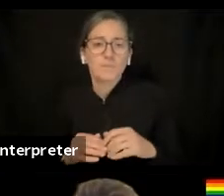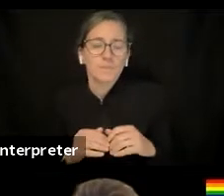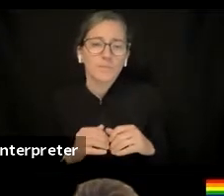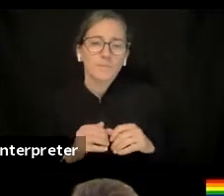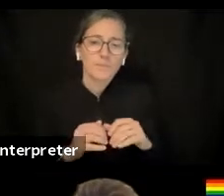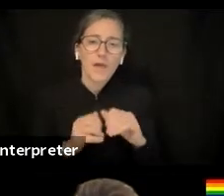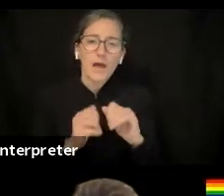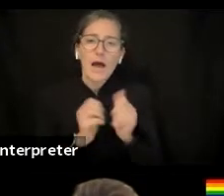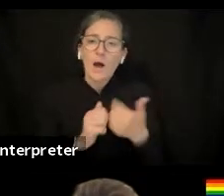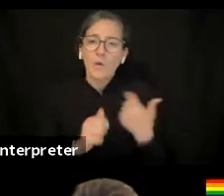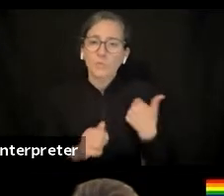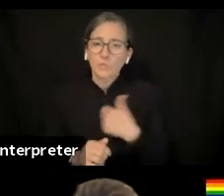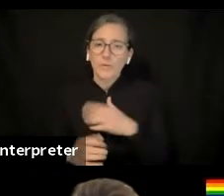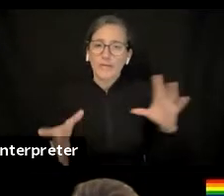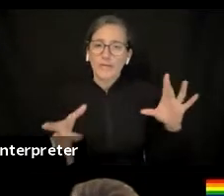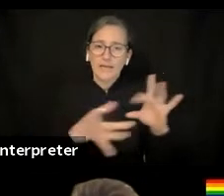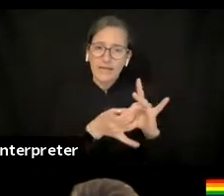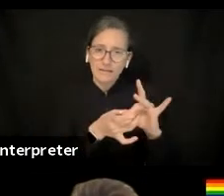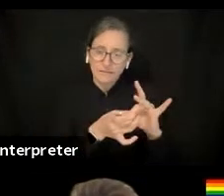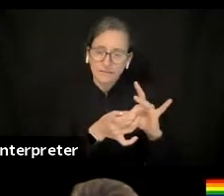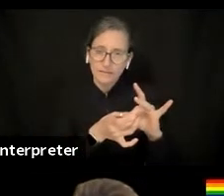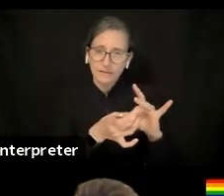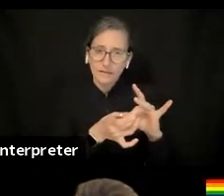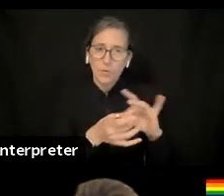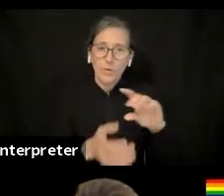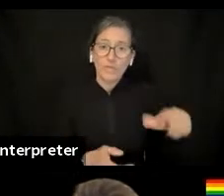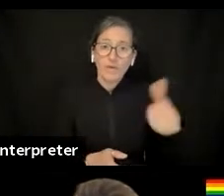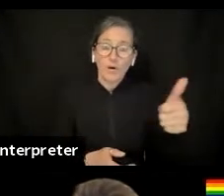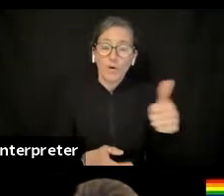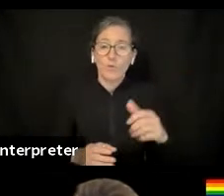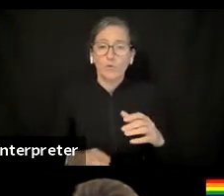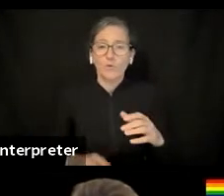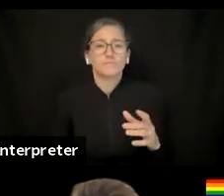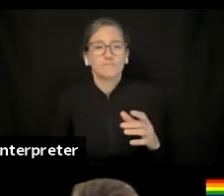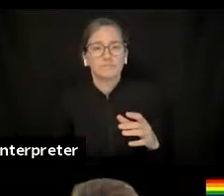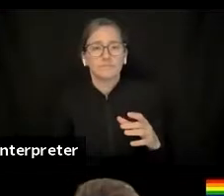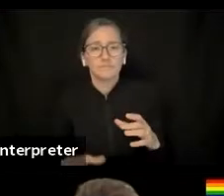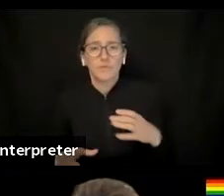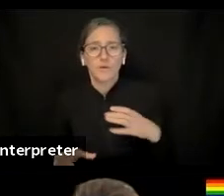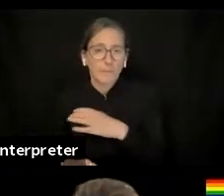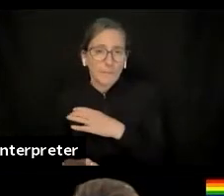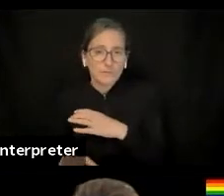with the other commissions? And is there like a certain protocol around that?